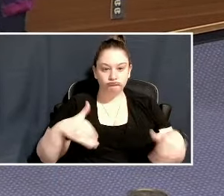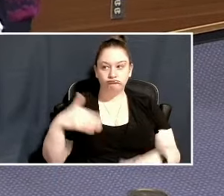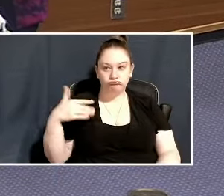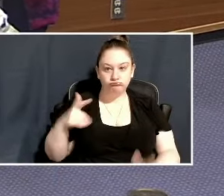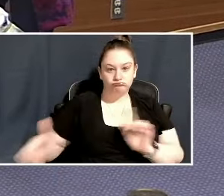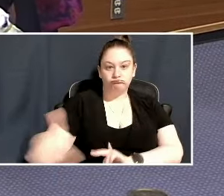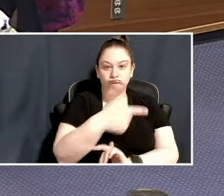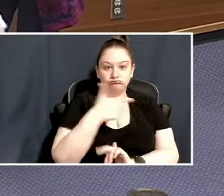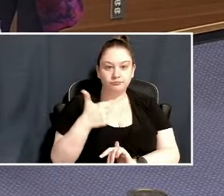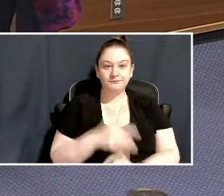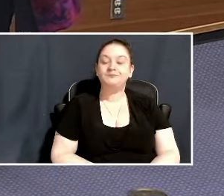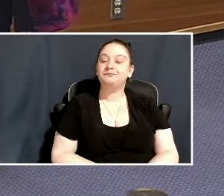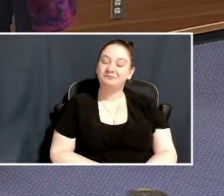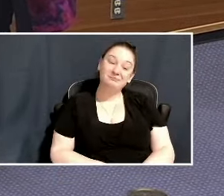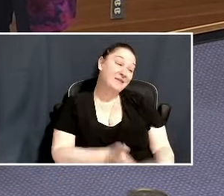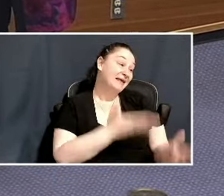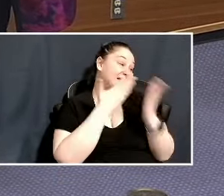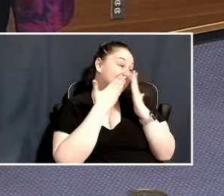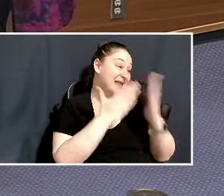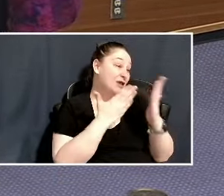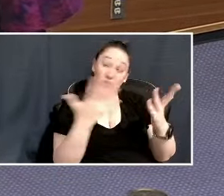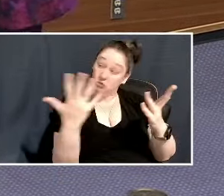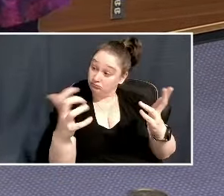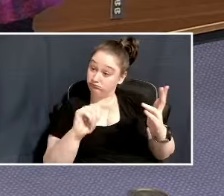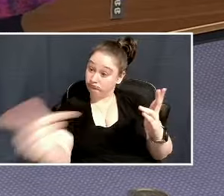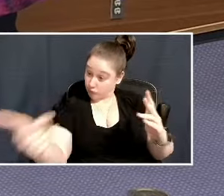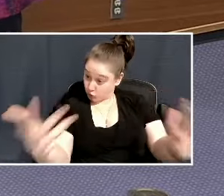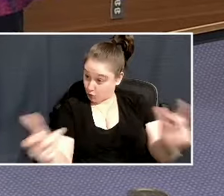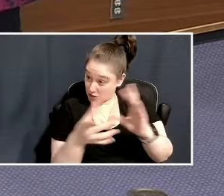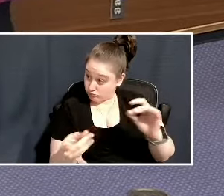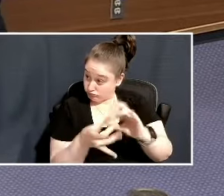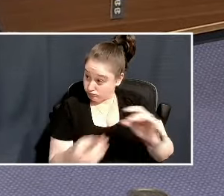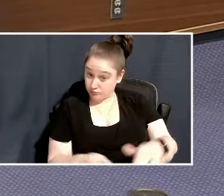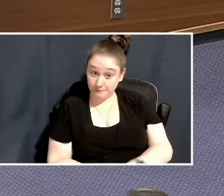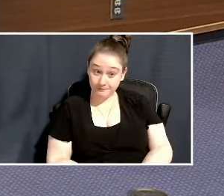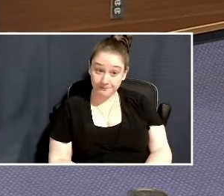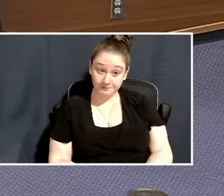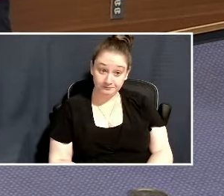you so much. Did you want to say something? Good job.